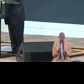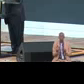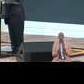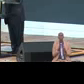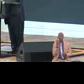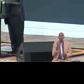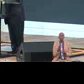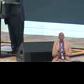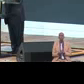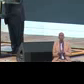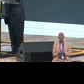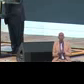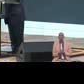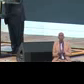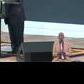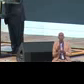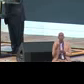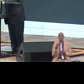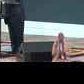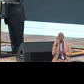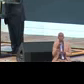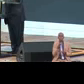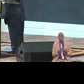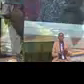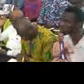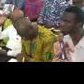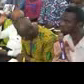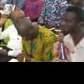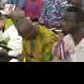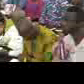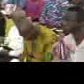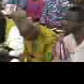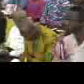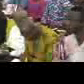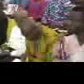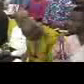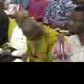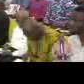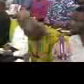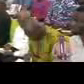Amen. The women did not say amen. Amen.